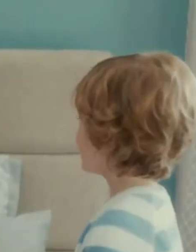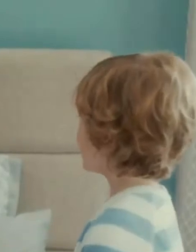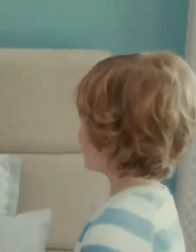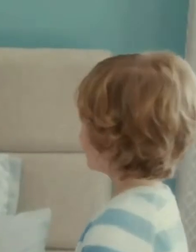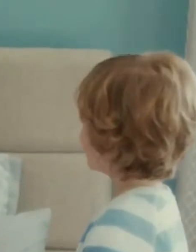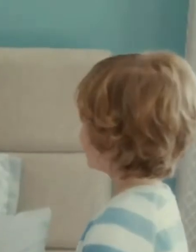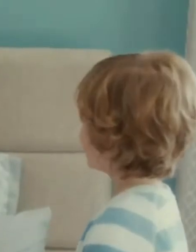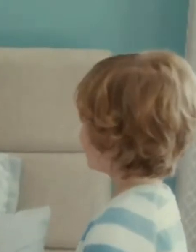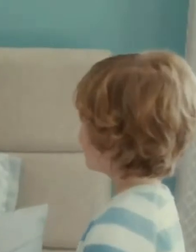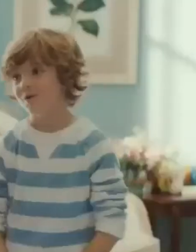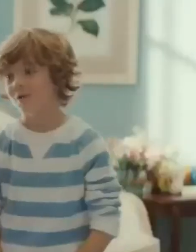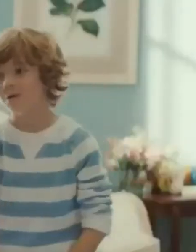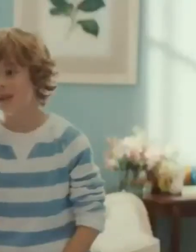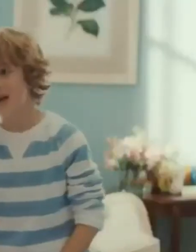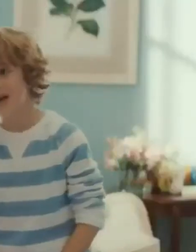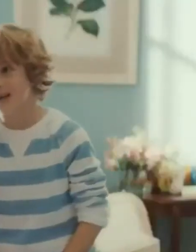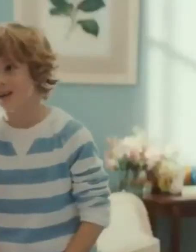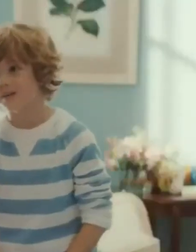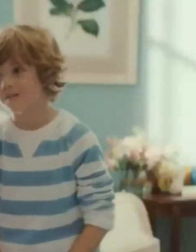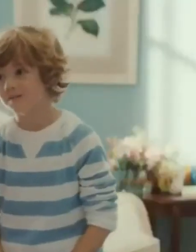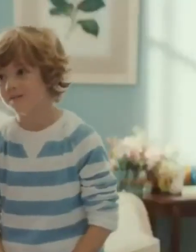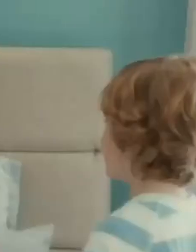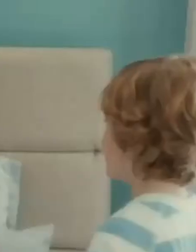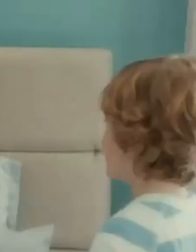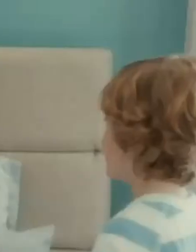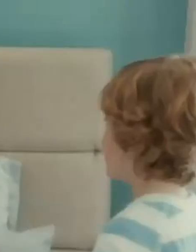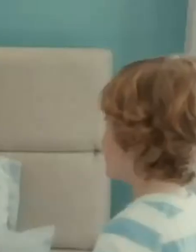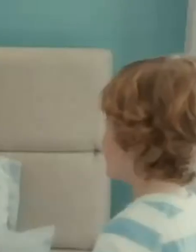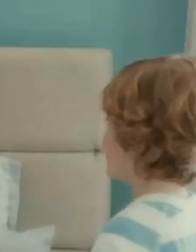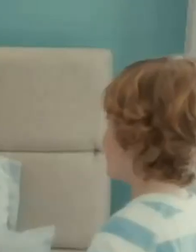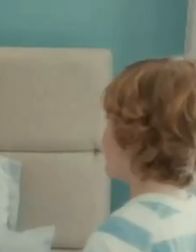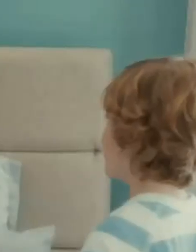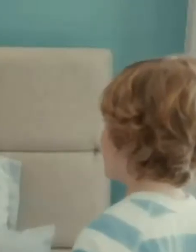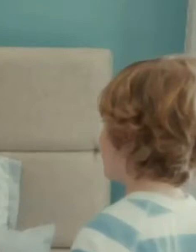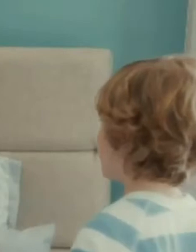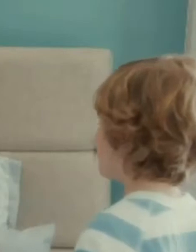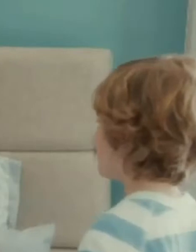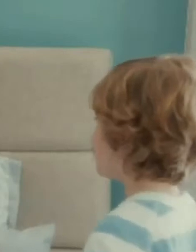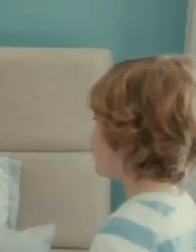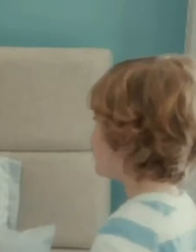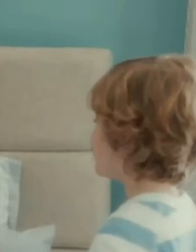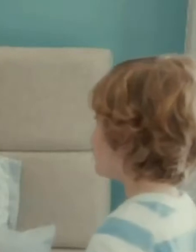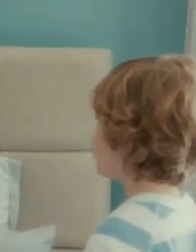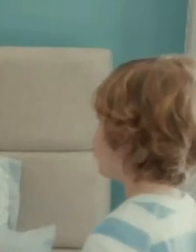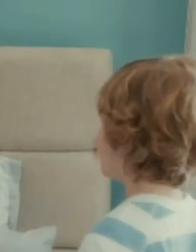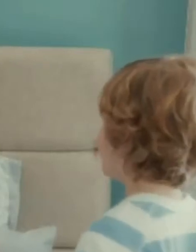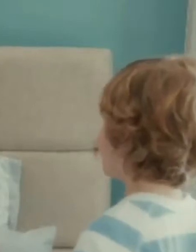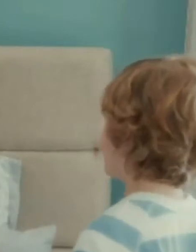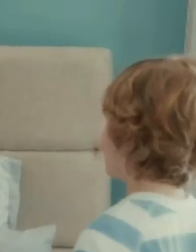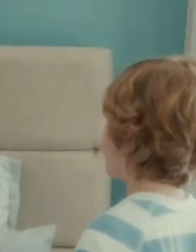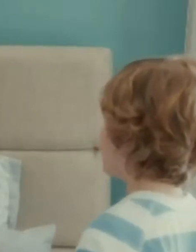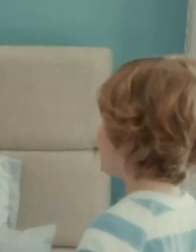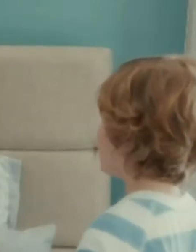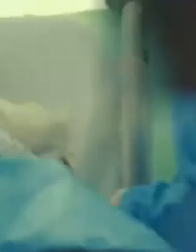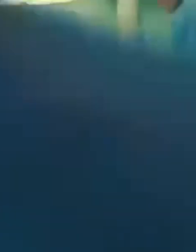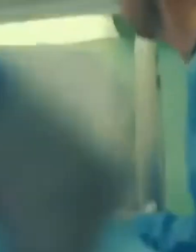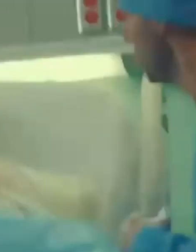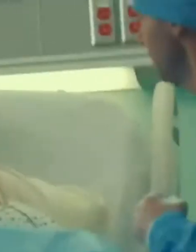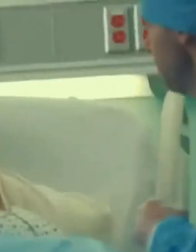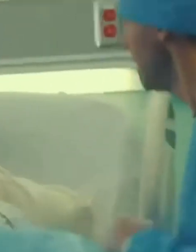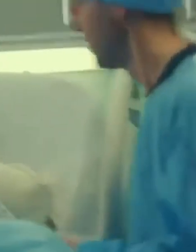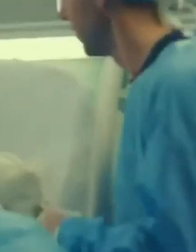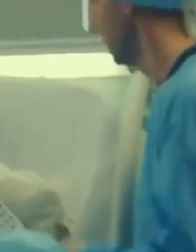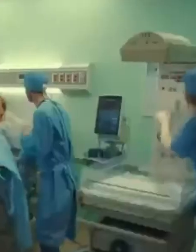day of my life. What was it like? The day you were born, it was amazing.